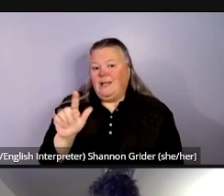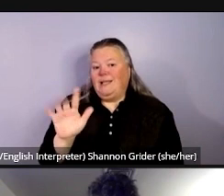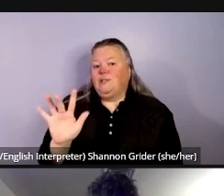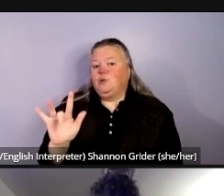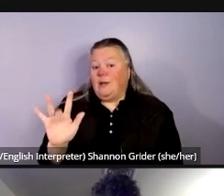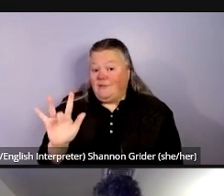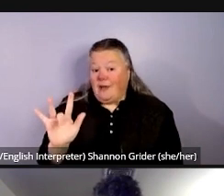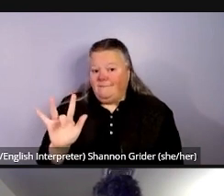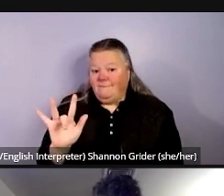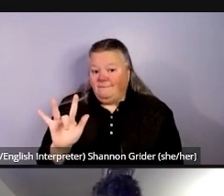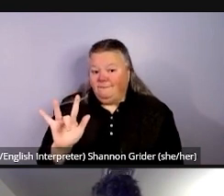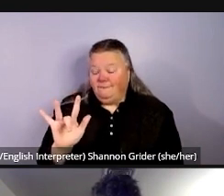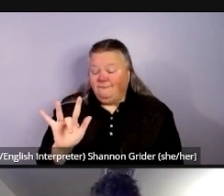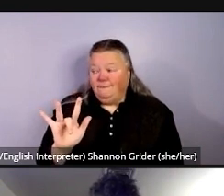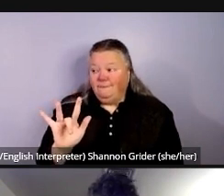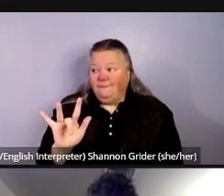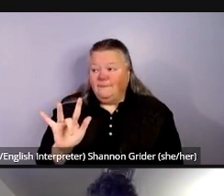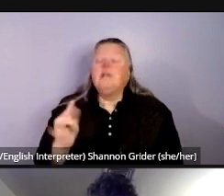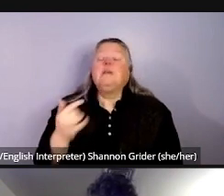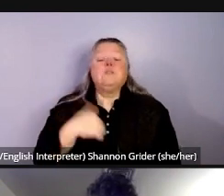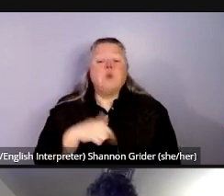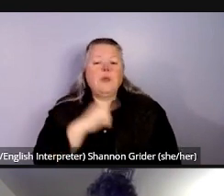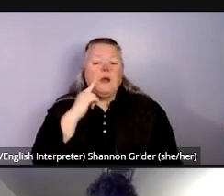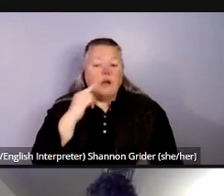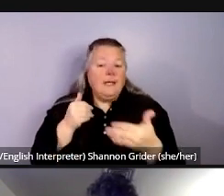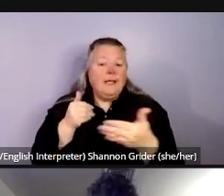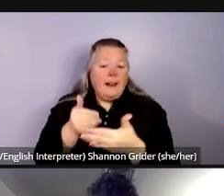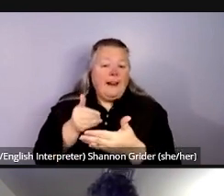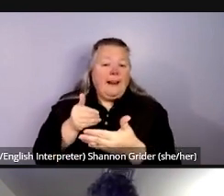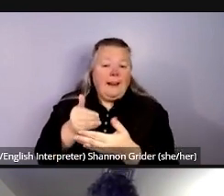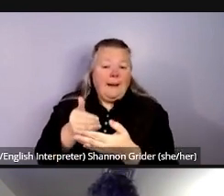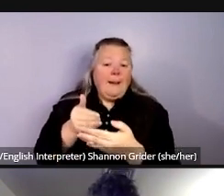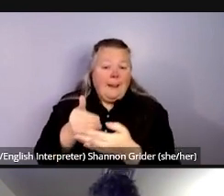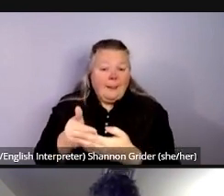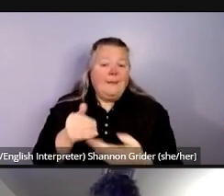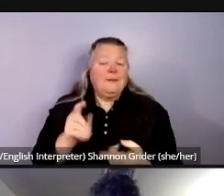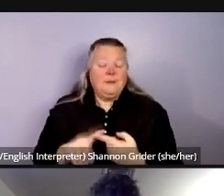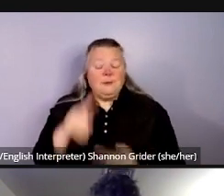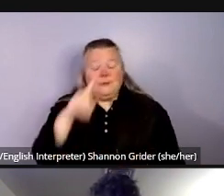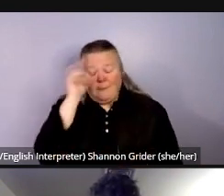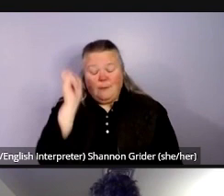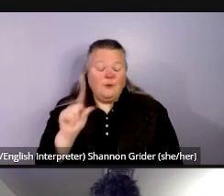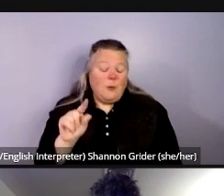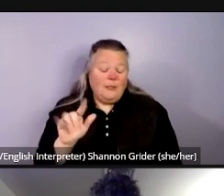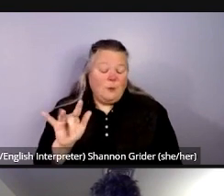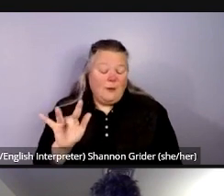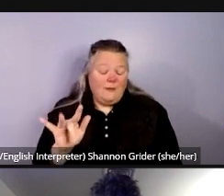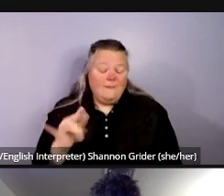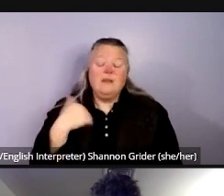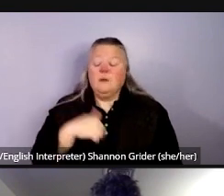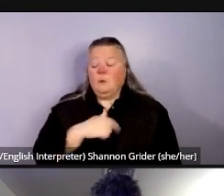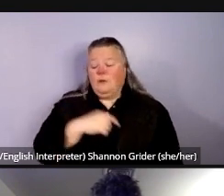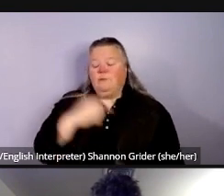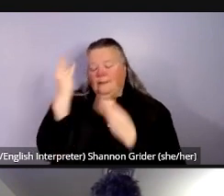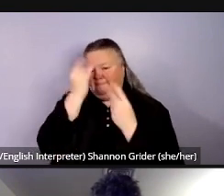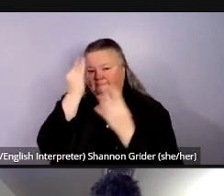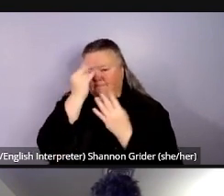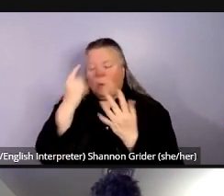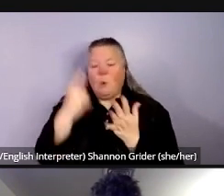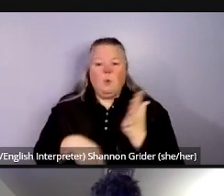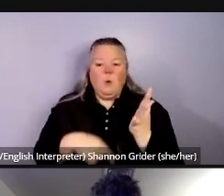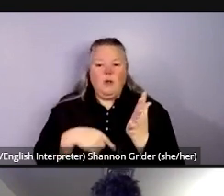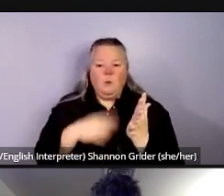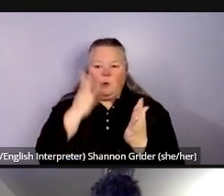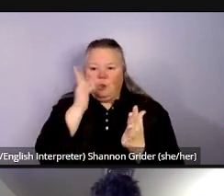are getting closer to that date. And so, we've been thinking about what it looks like to